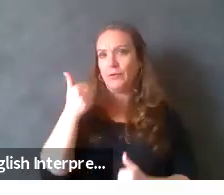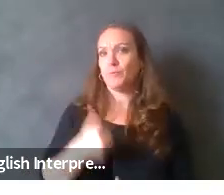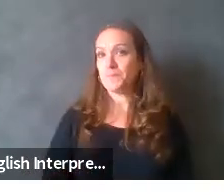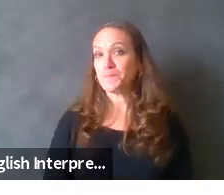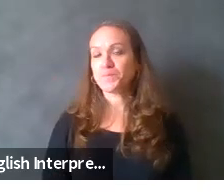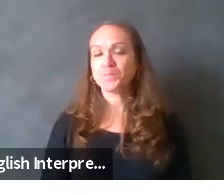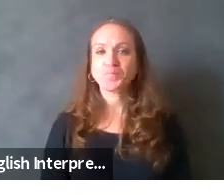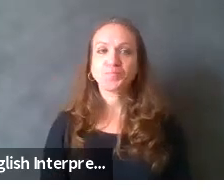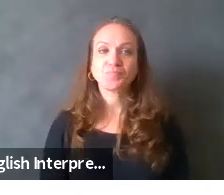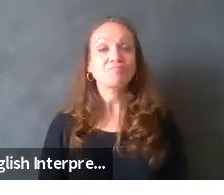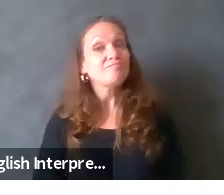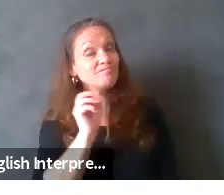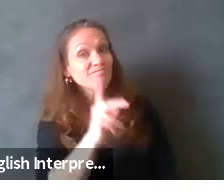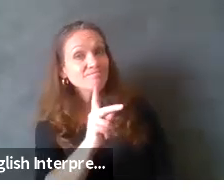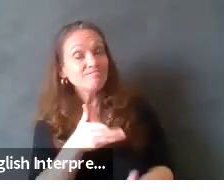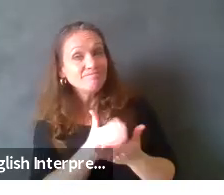All right.